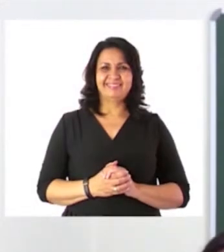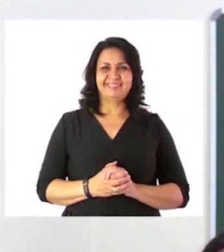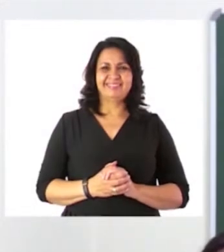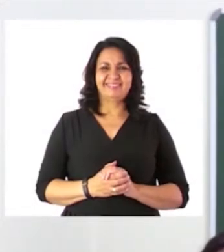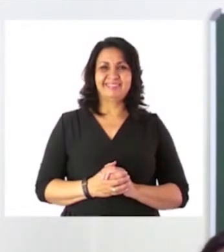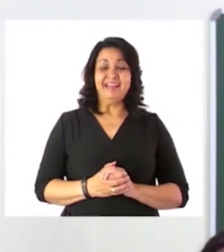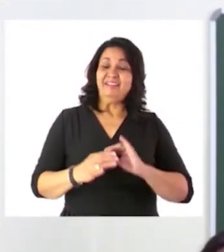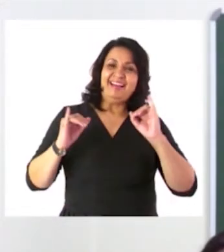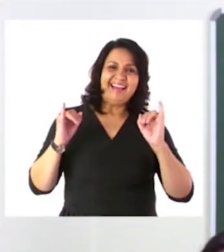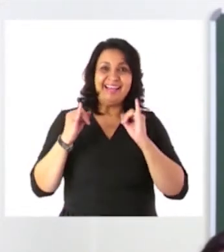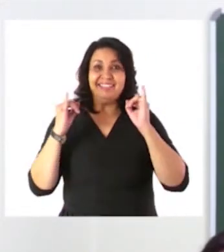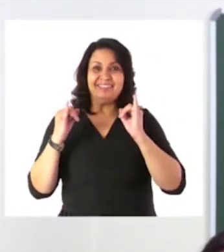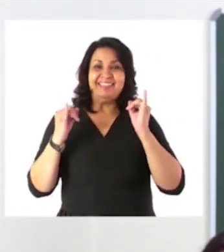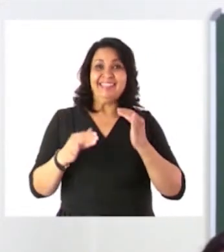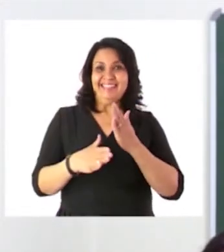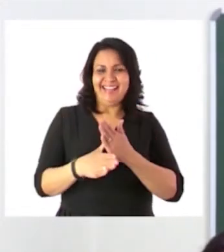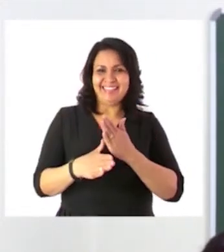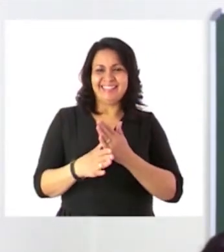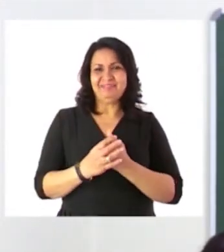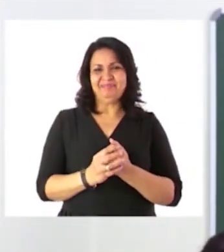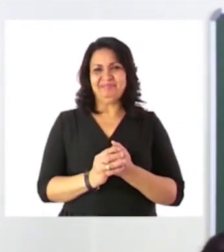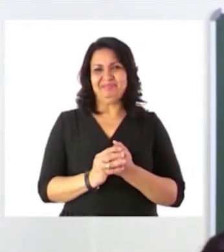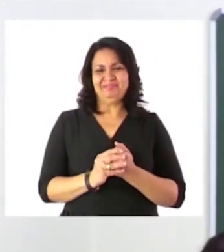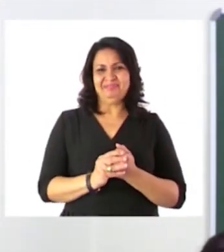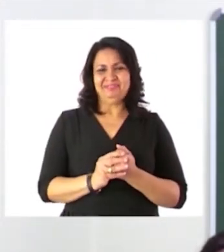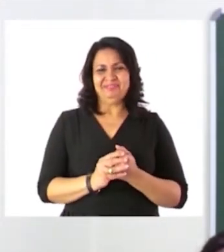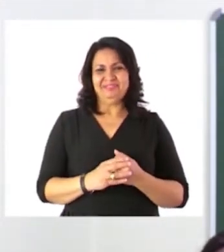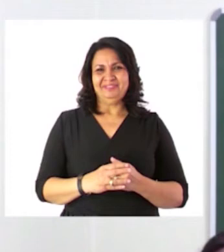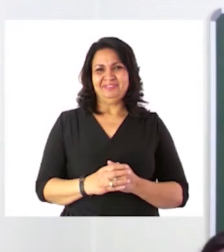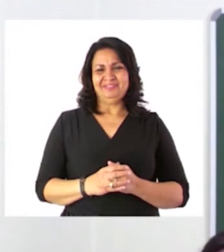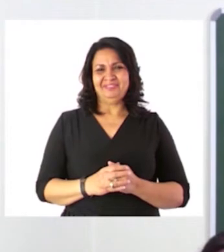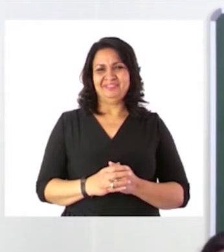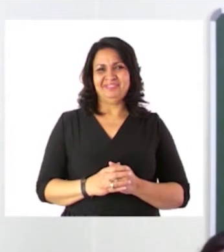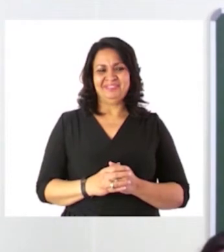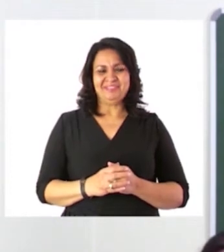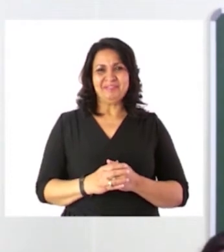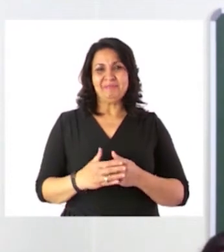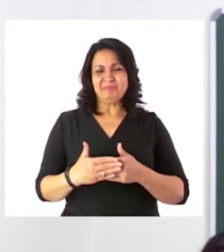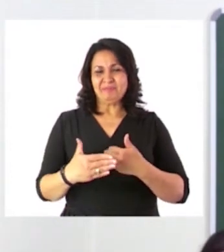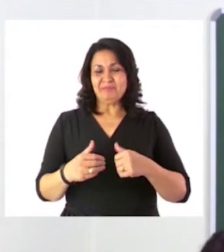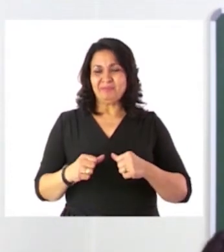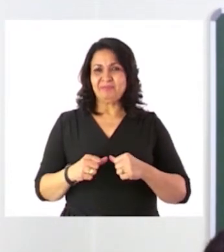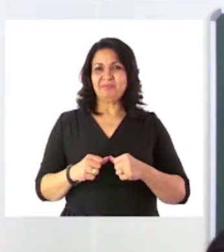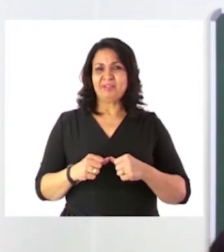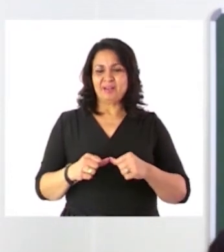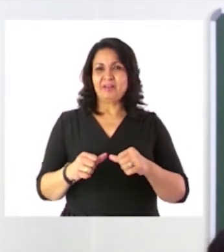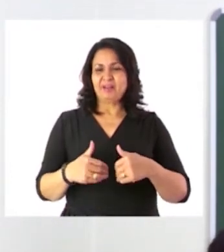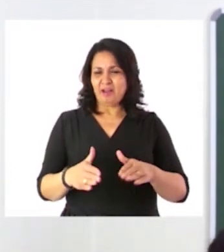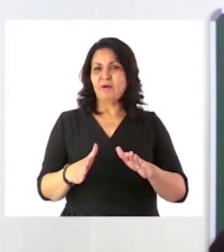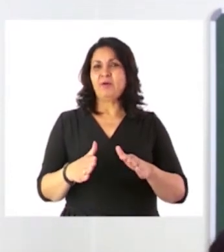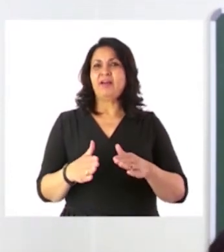Hope you have enjoyed this lesson like we did. But before we go, let's sanitize